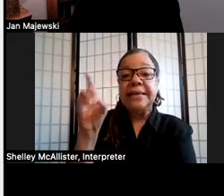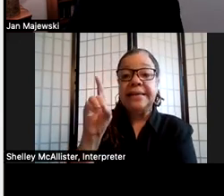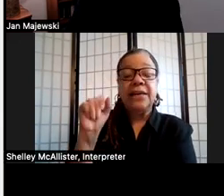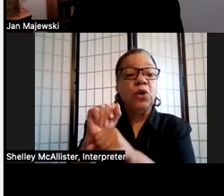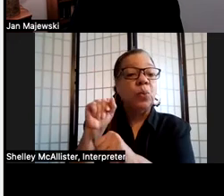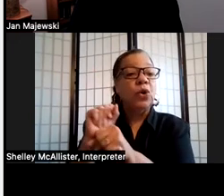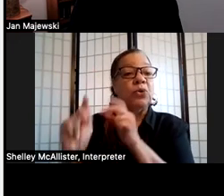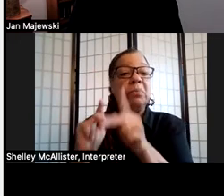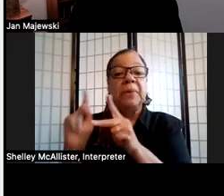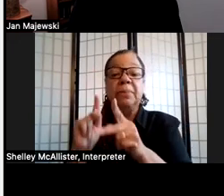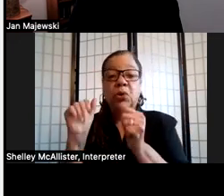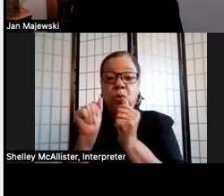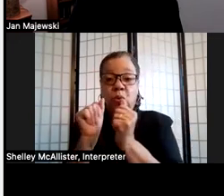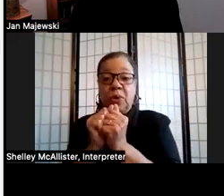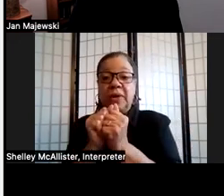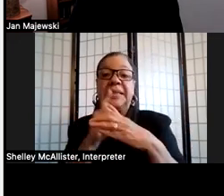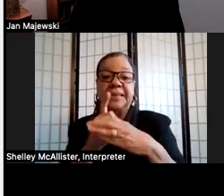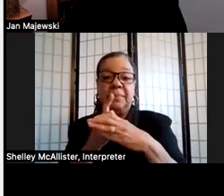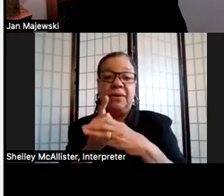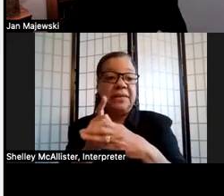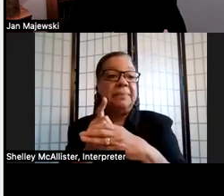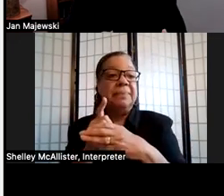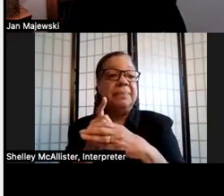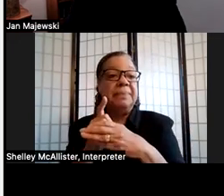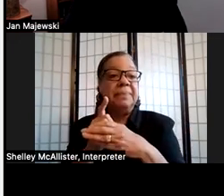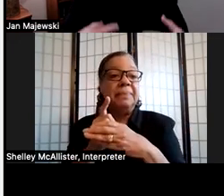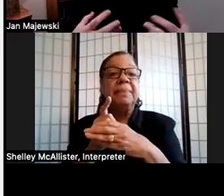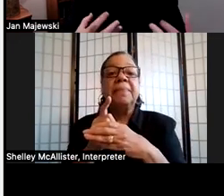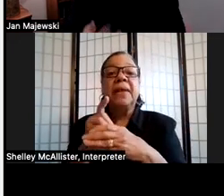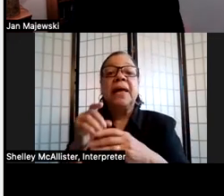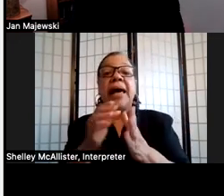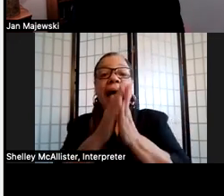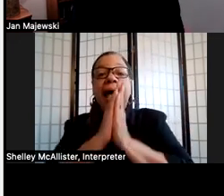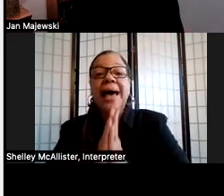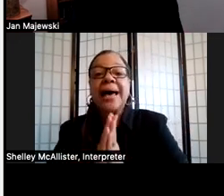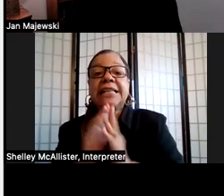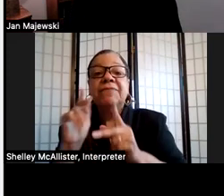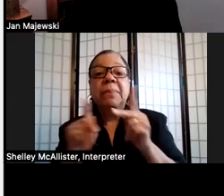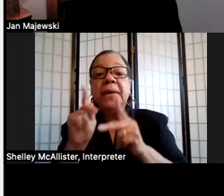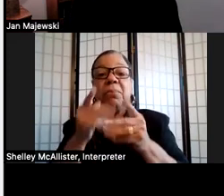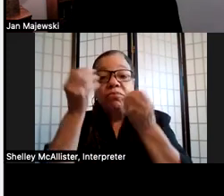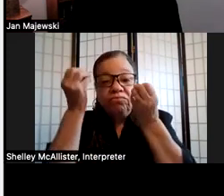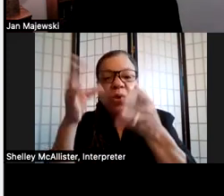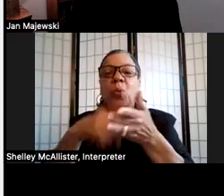people with disabilities in asking for